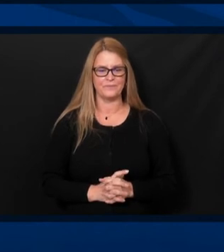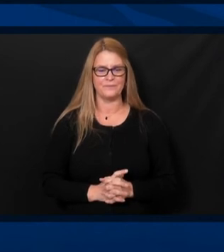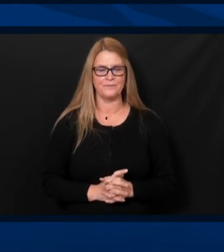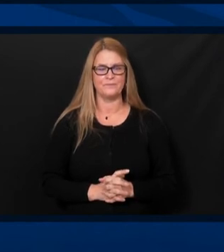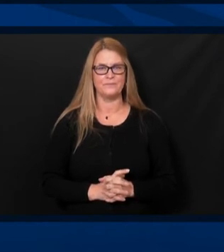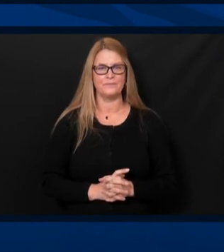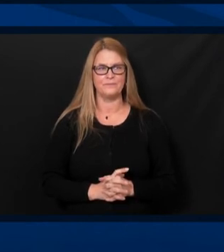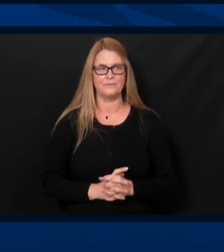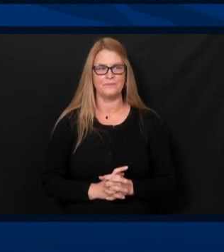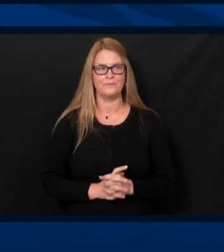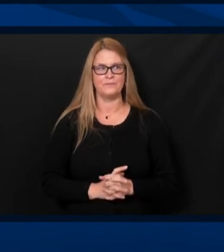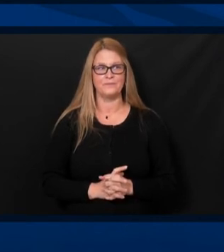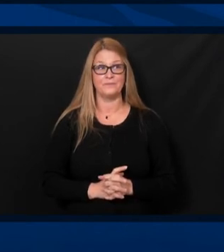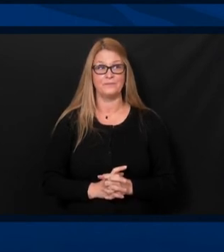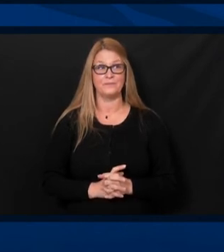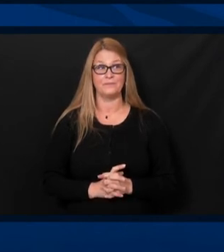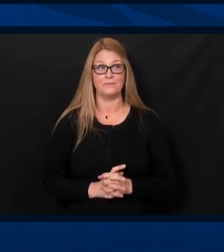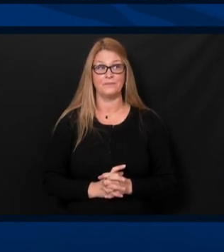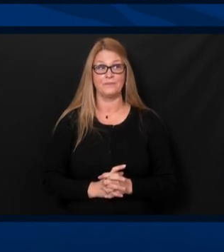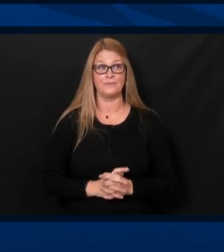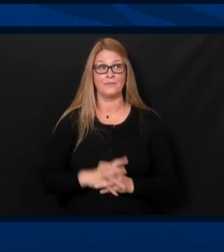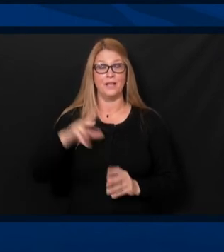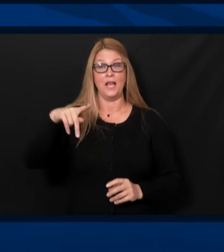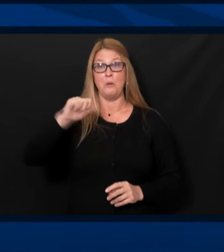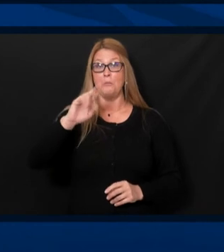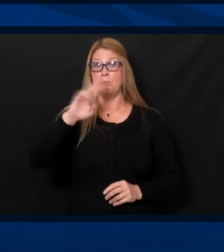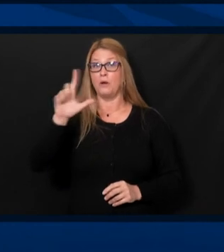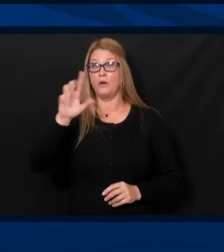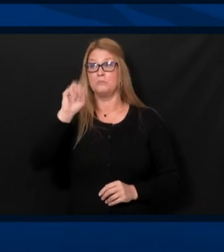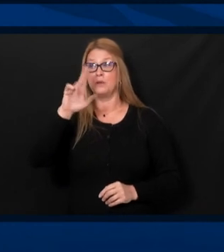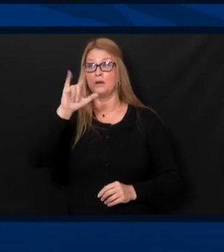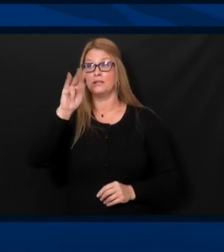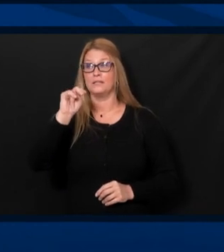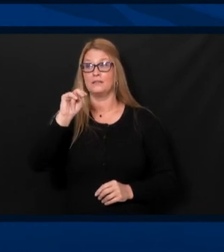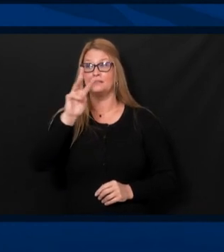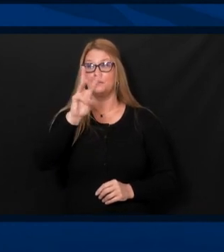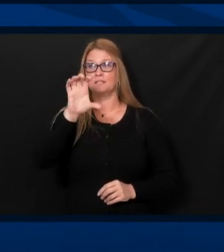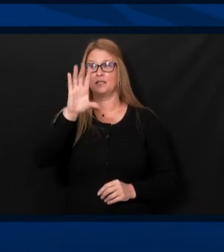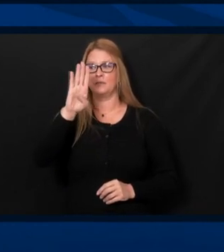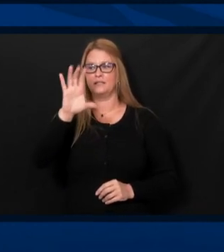Okay, thank you. I guess next we'll go to Paul Mullen with WCBC.